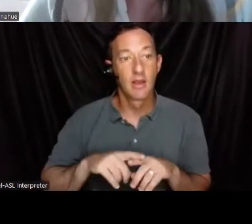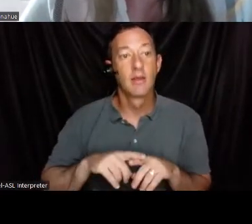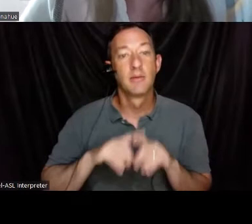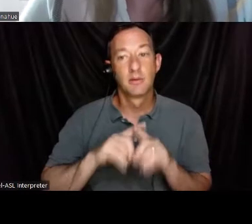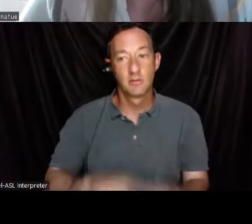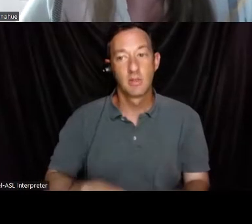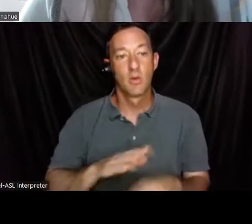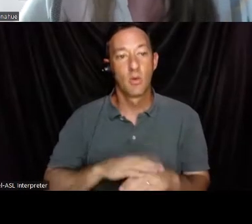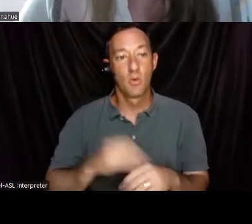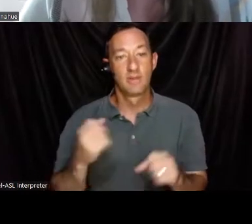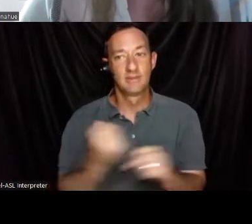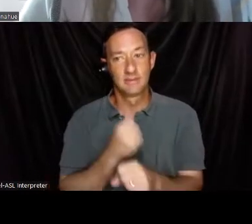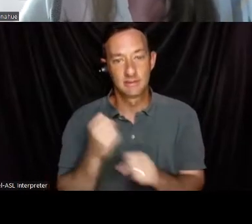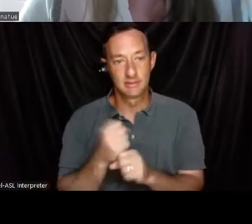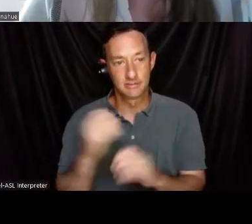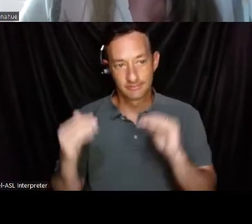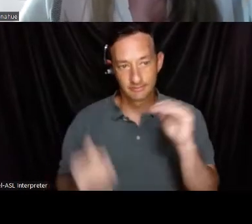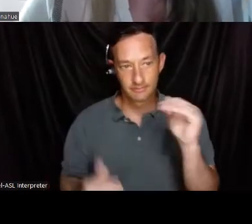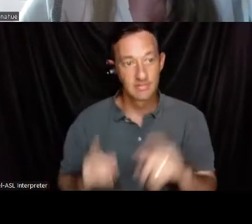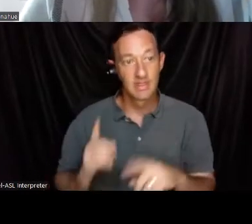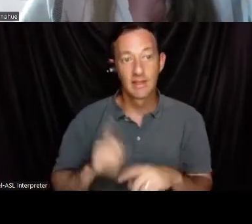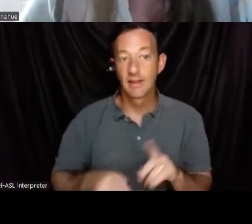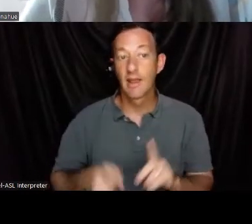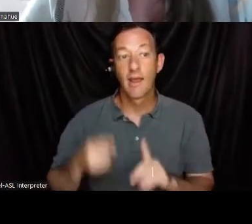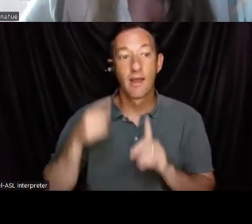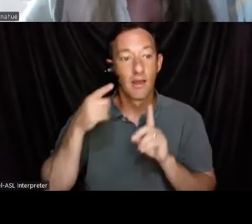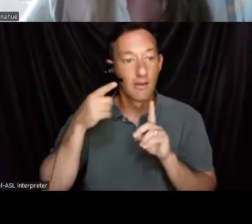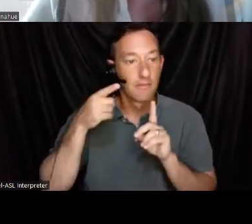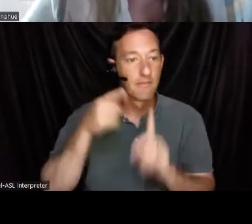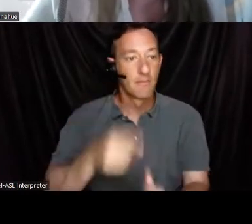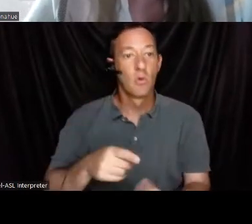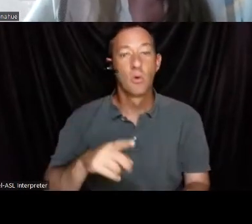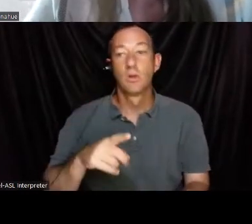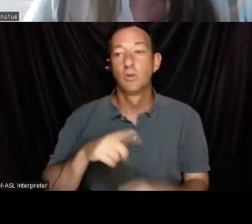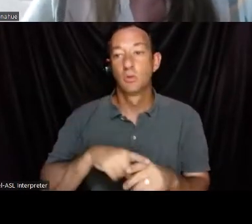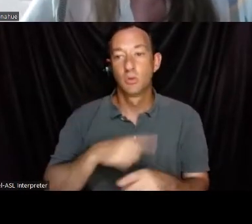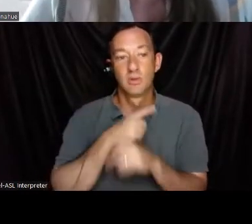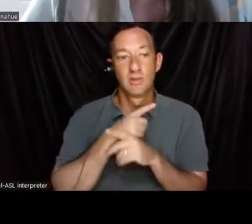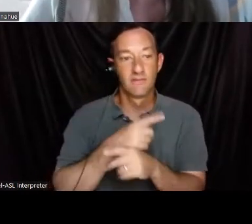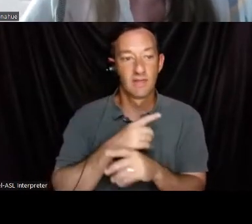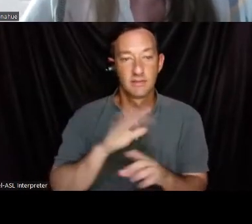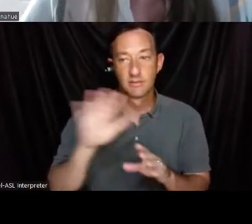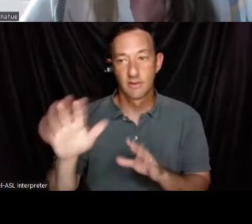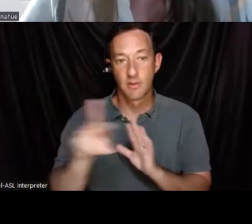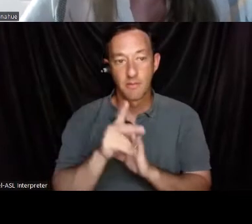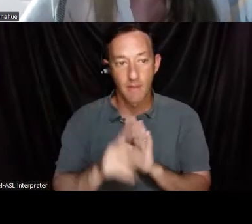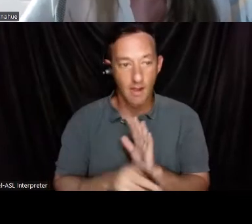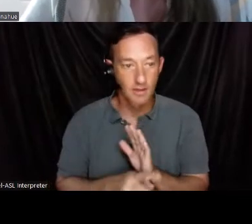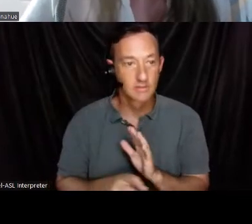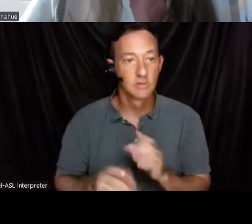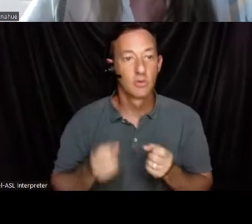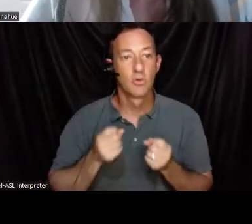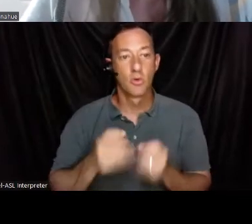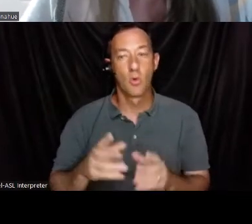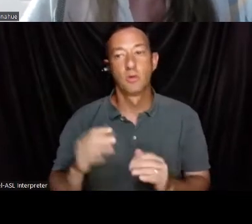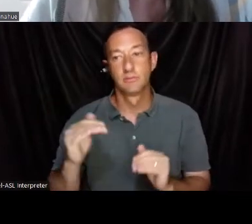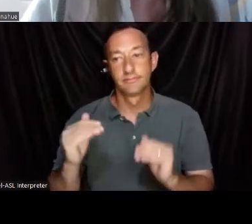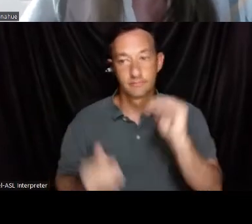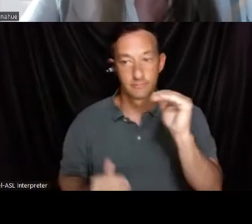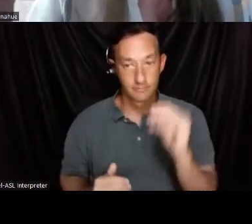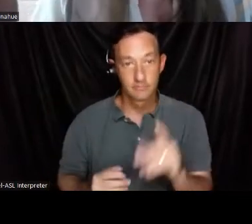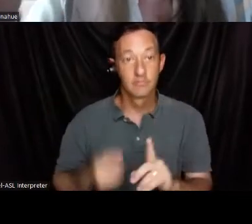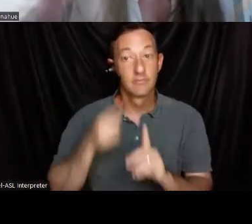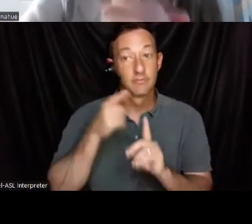cannot point to a defendant's policy or policies causing that disparity. So pointing to the policy or policy causing the